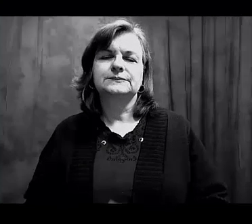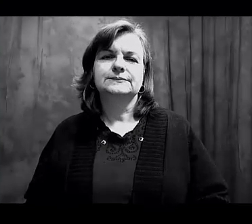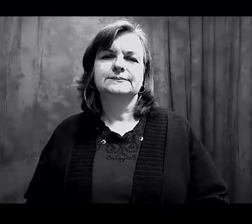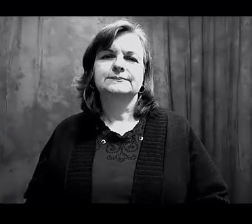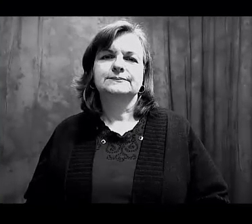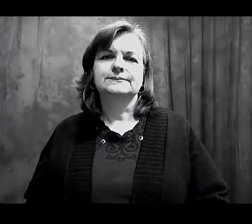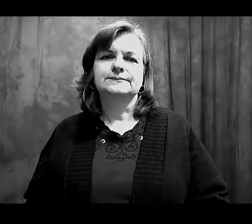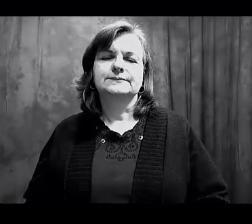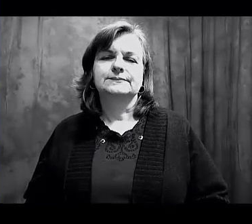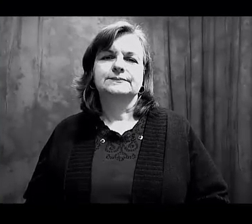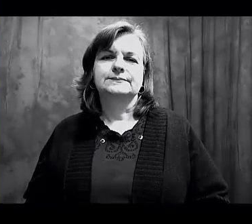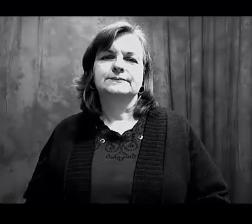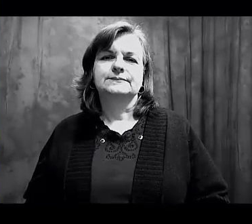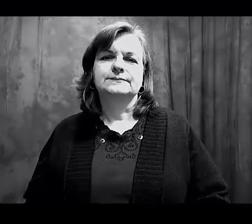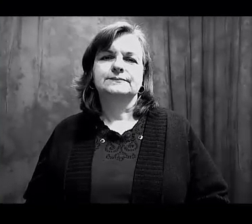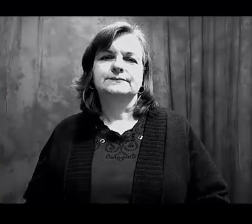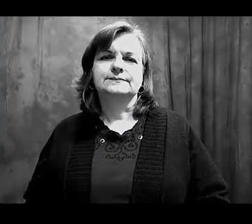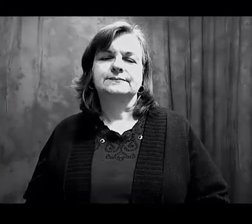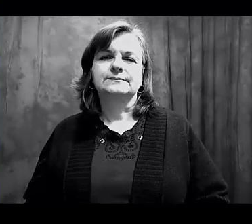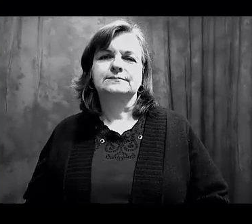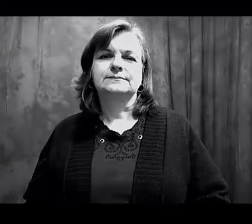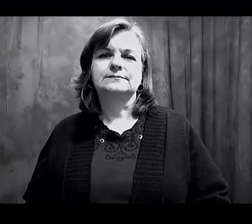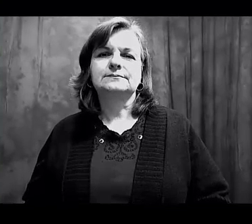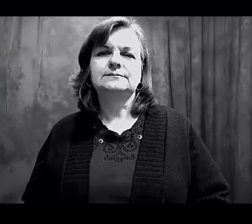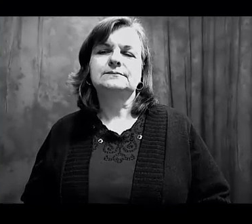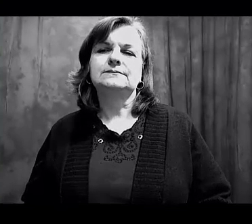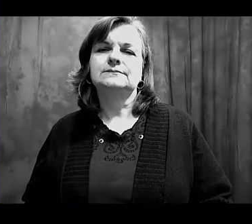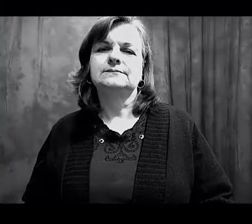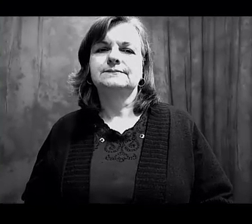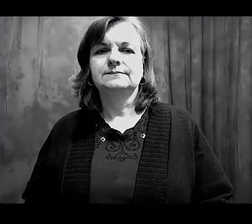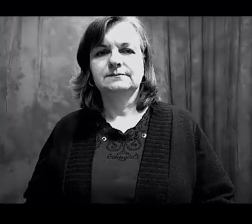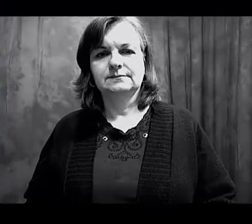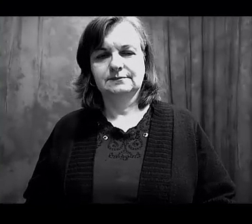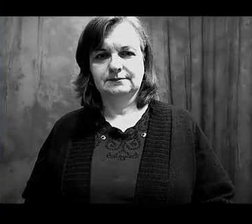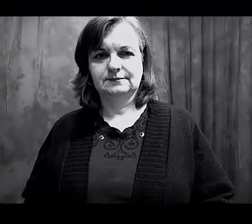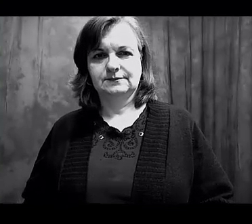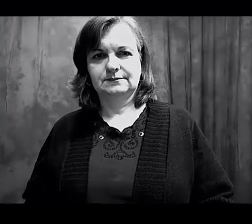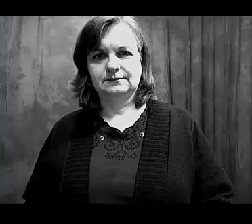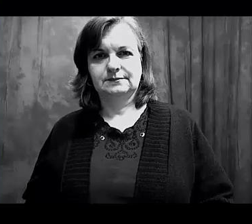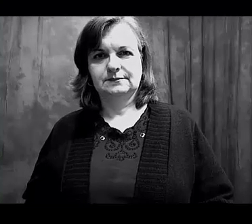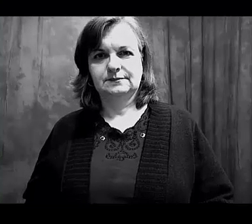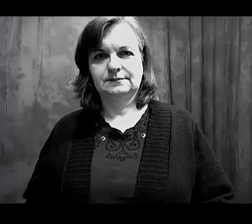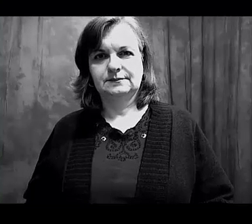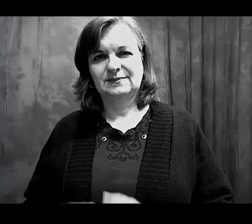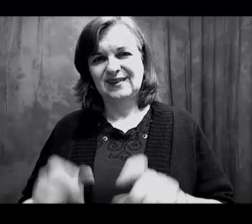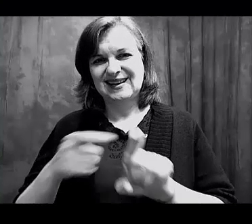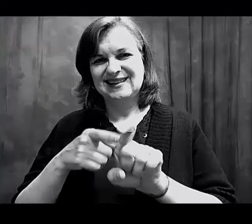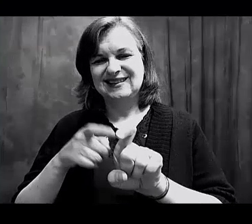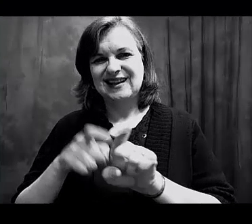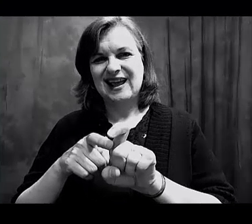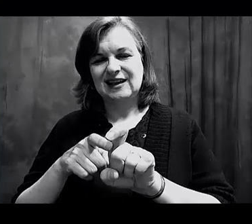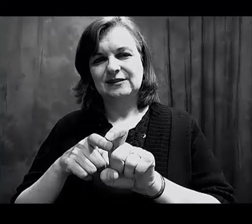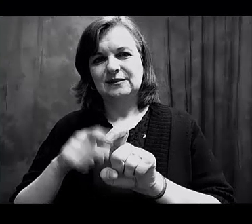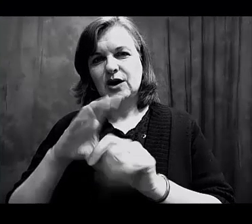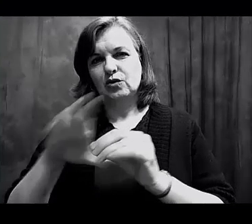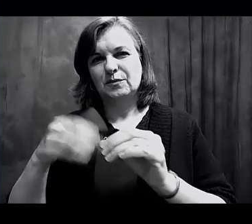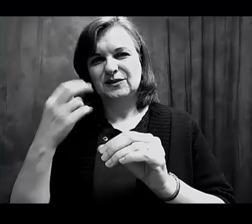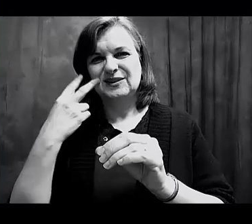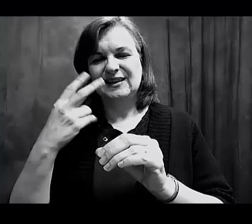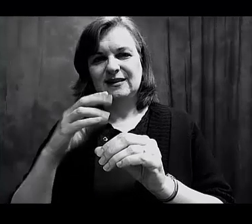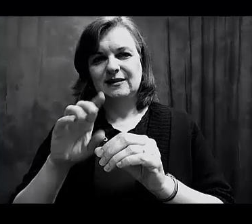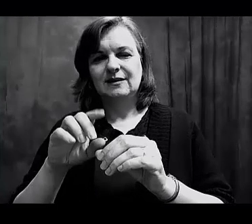Okay. In this X chromosome, you see this little tail off the end? That little tail